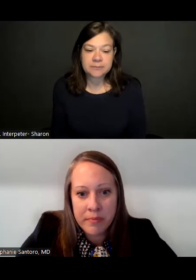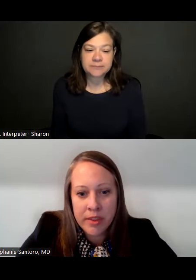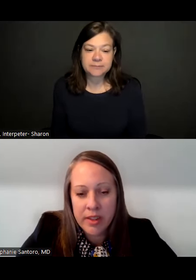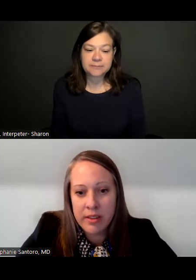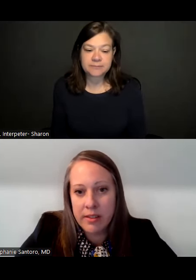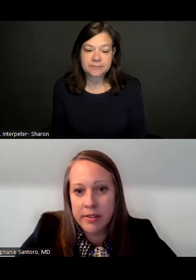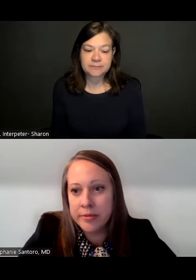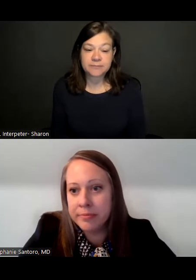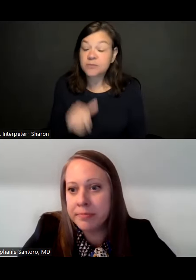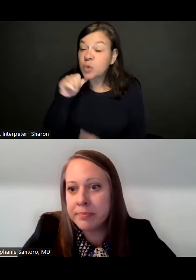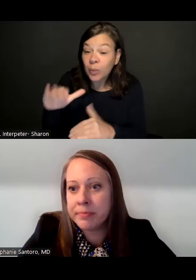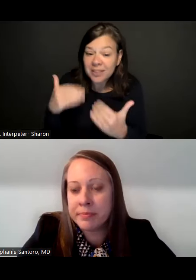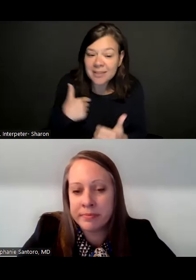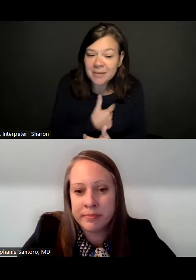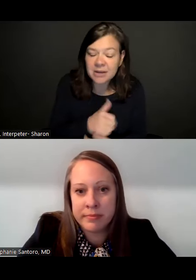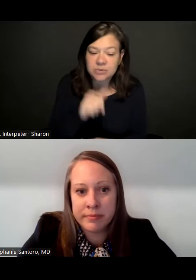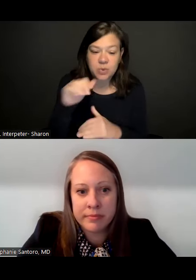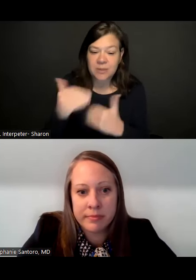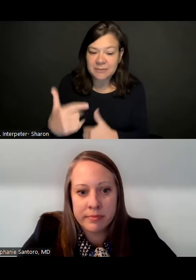Don't limit us. Don't limit me.